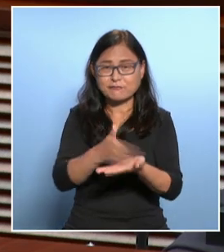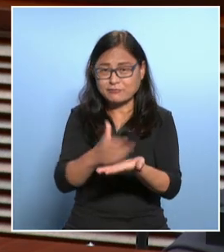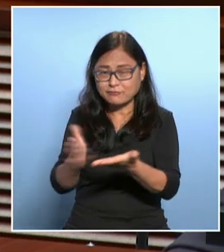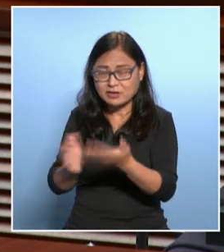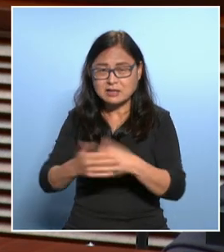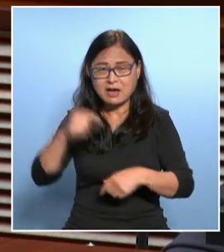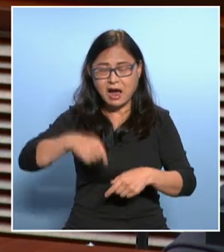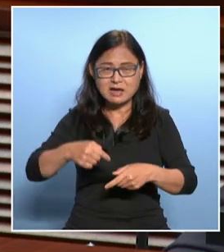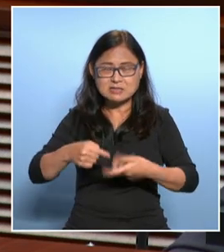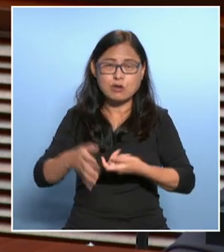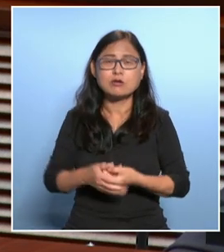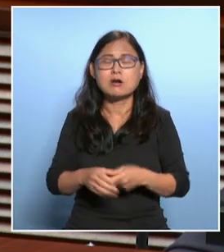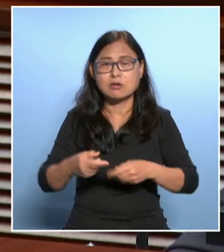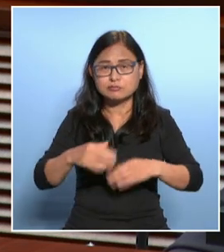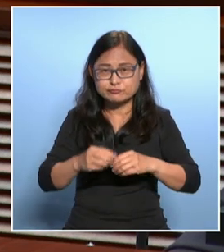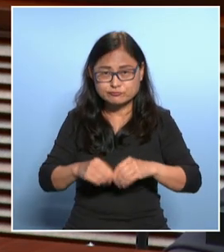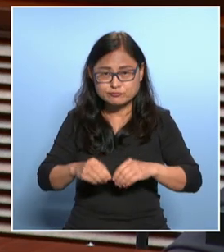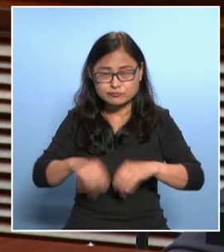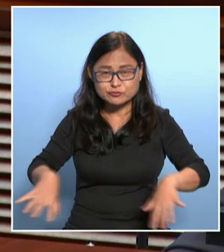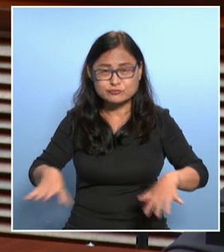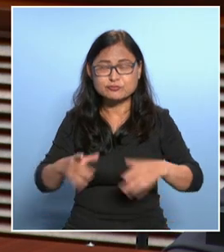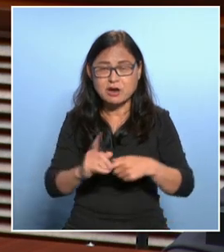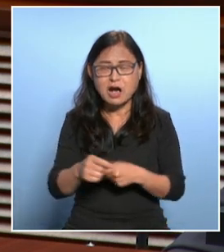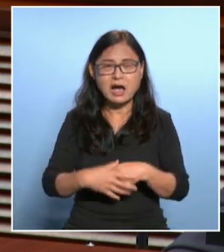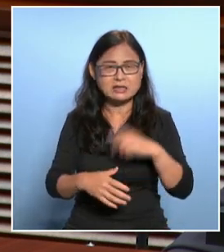Well, regarding the approach of